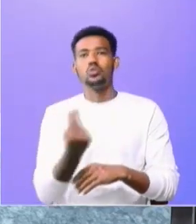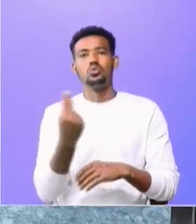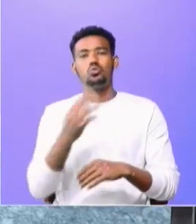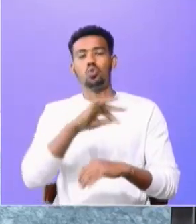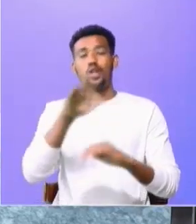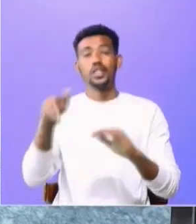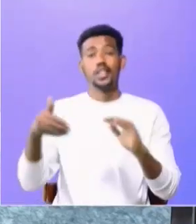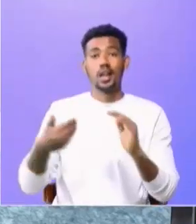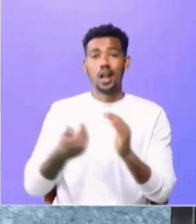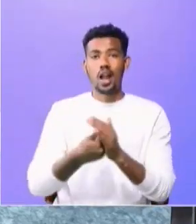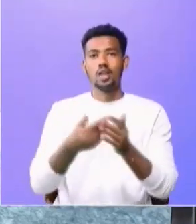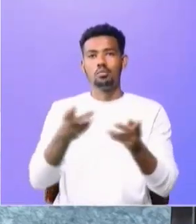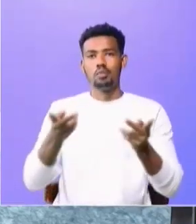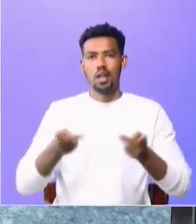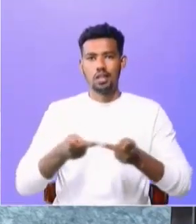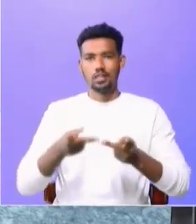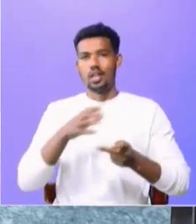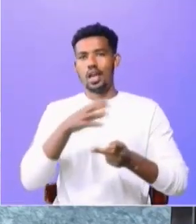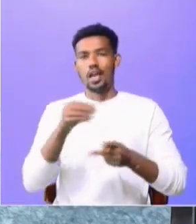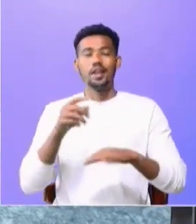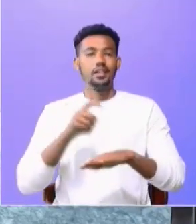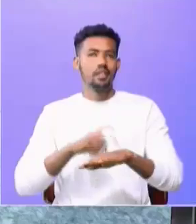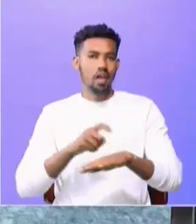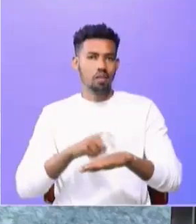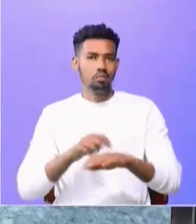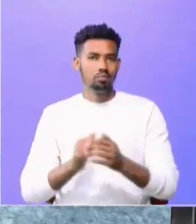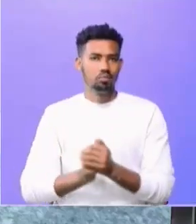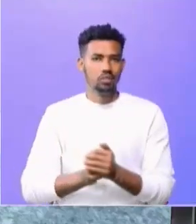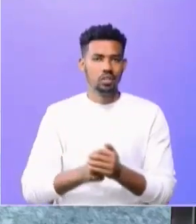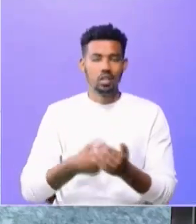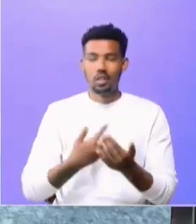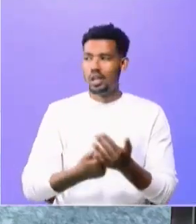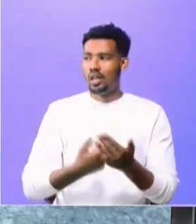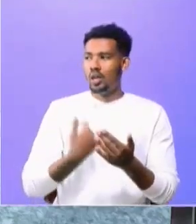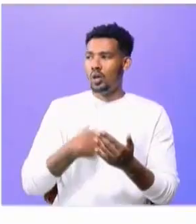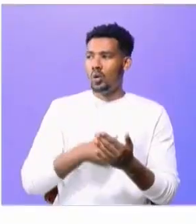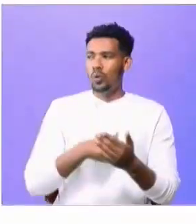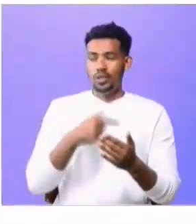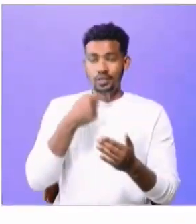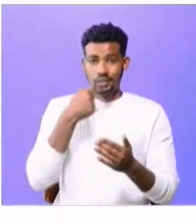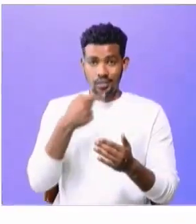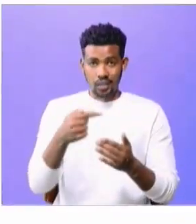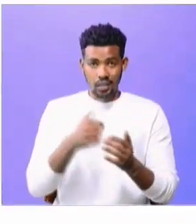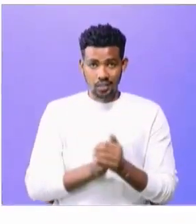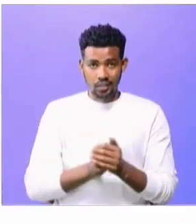general places and time. So let us say they live in